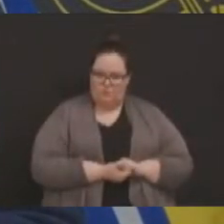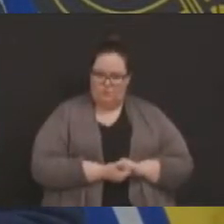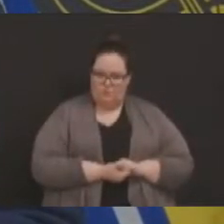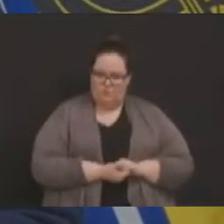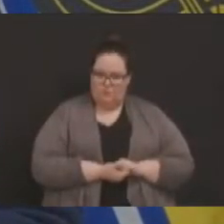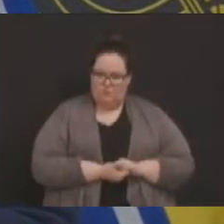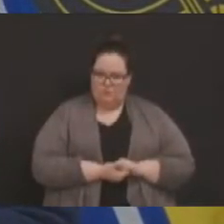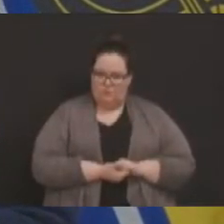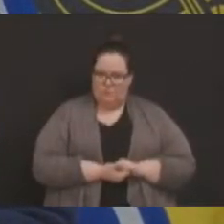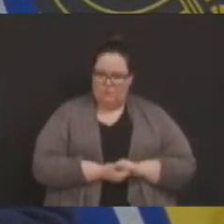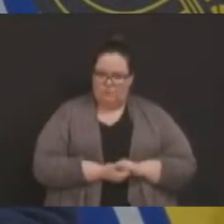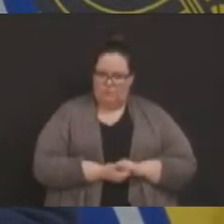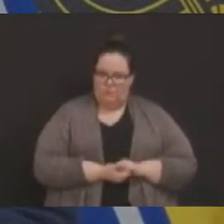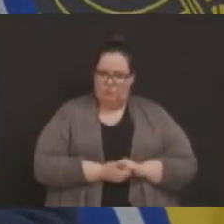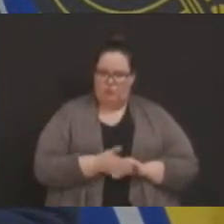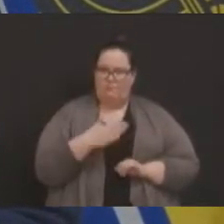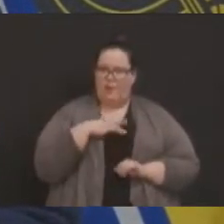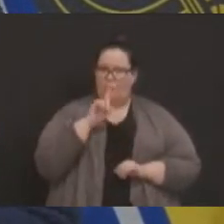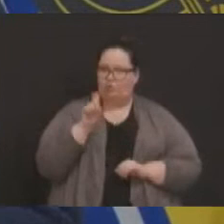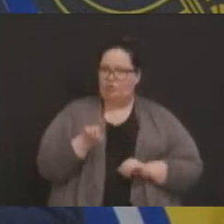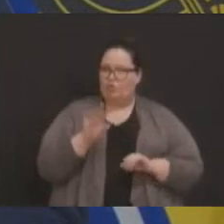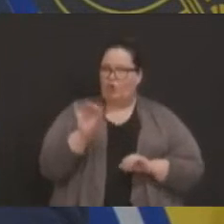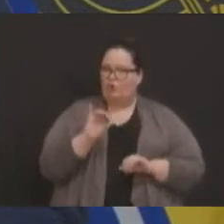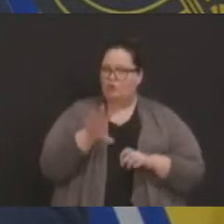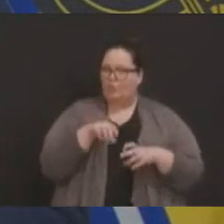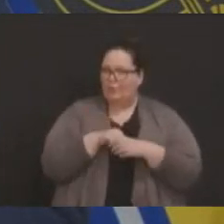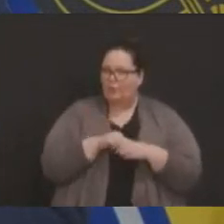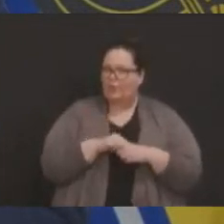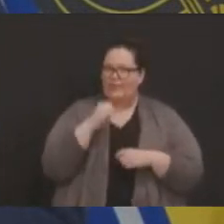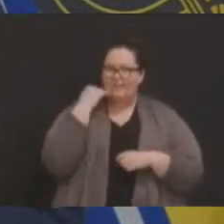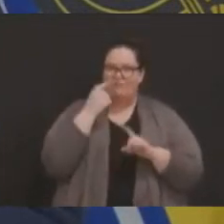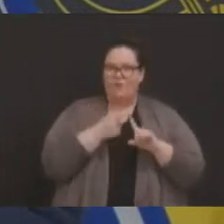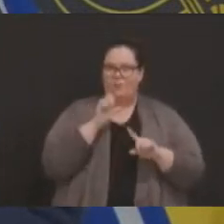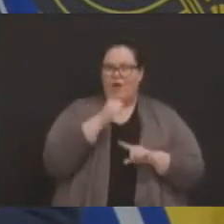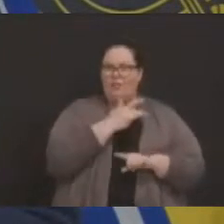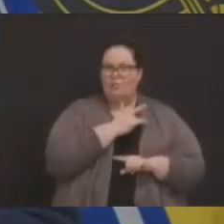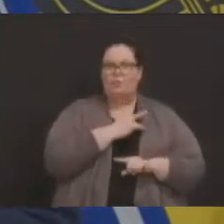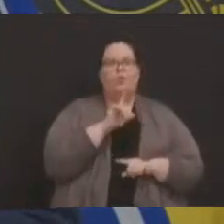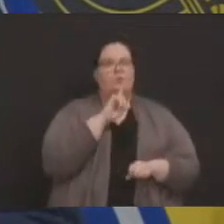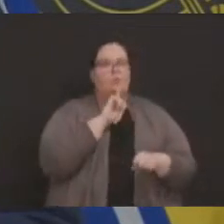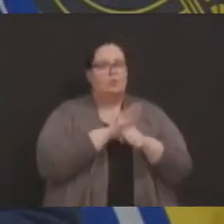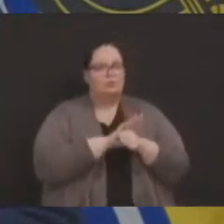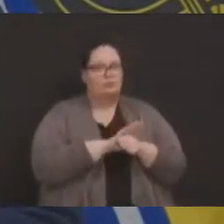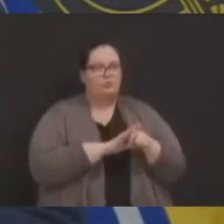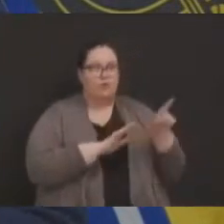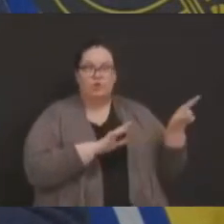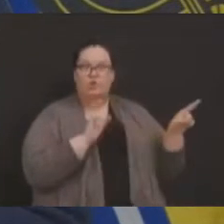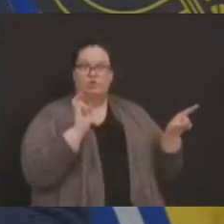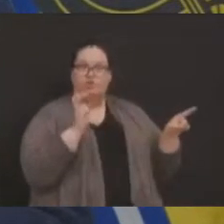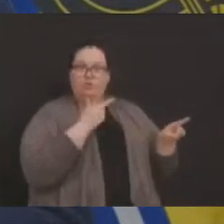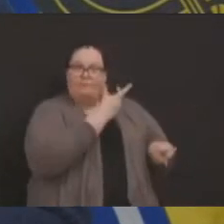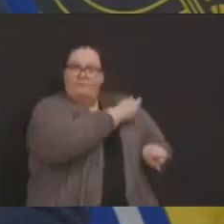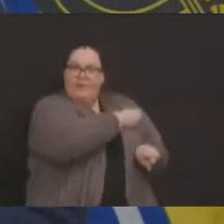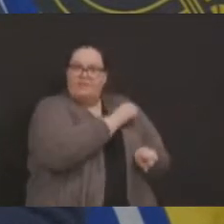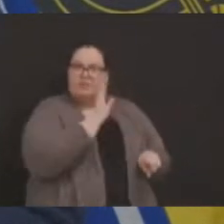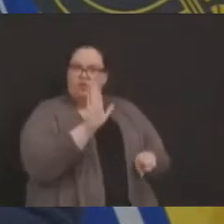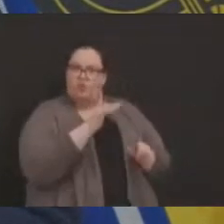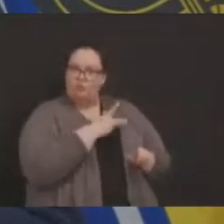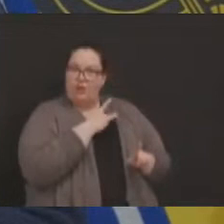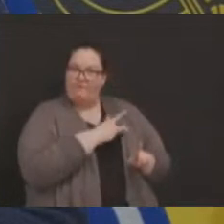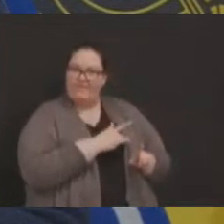province, and I know that there is a transition time. I'm going to expect that these individuals are most likely mobile,